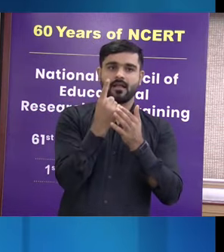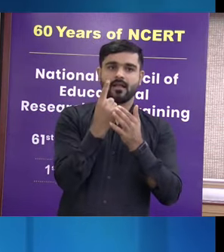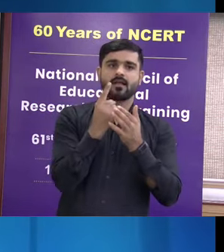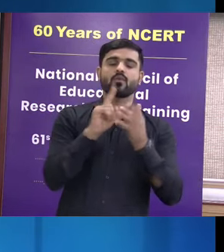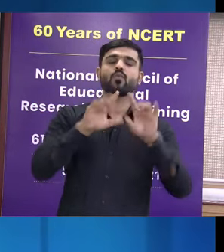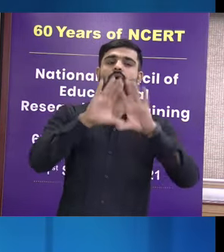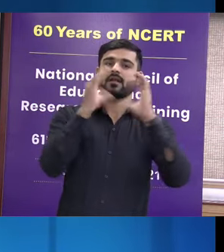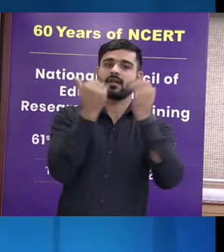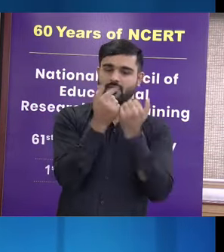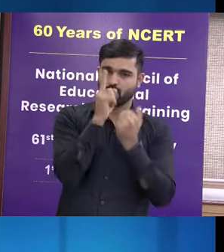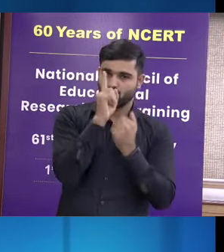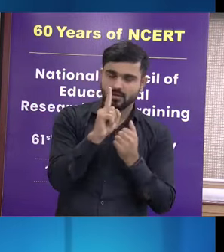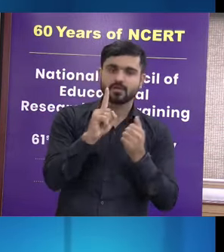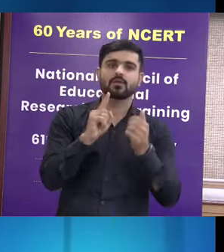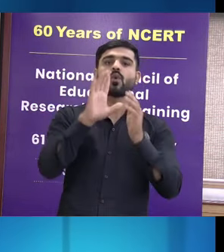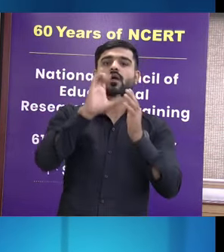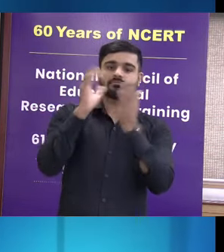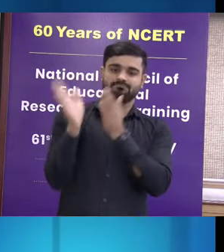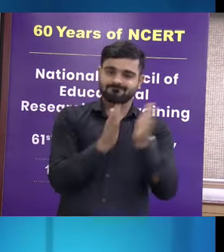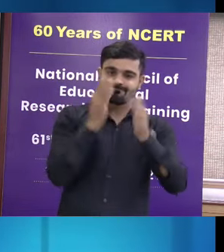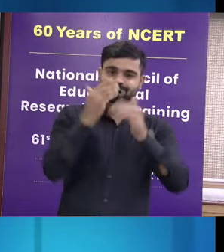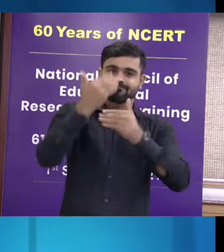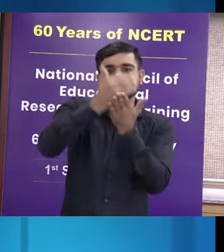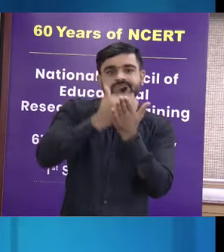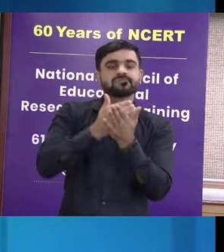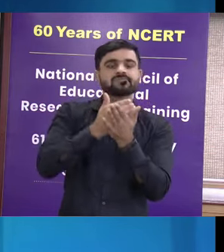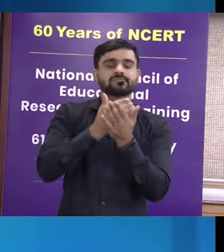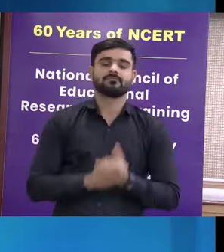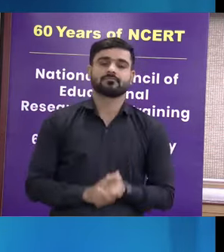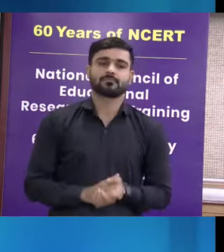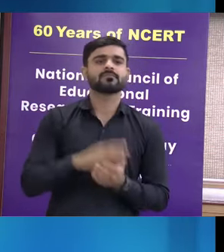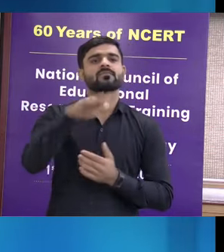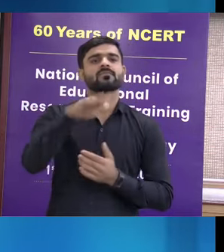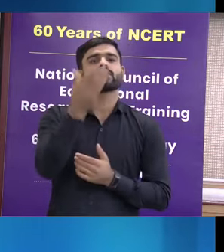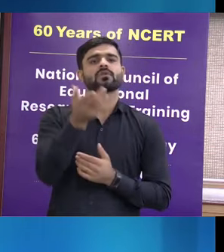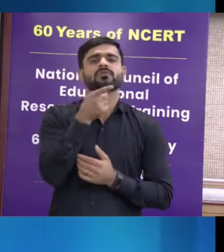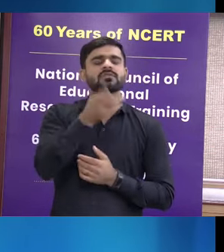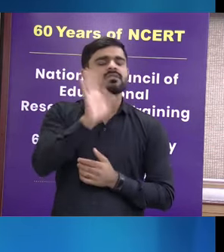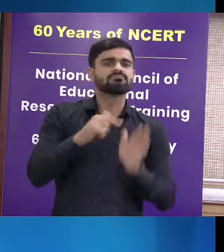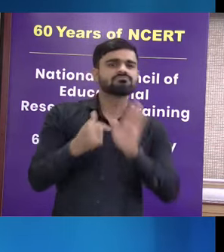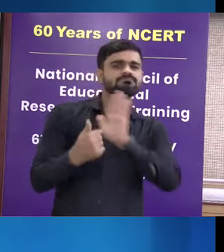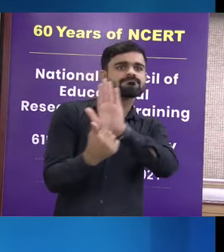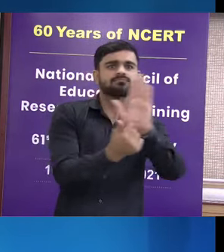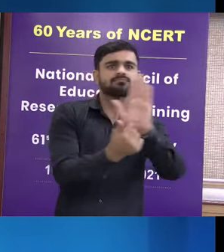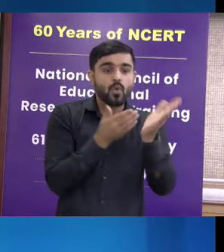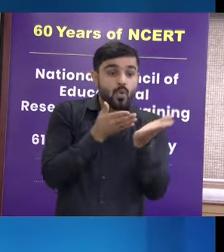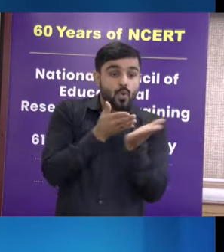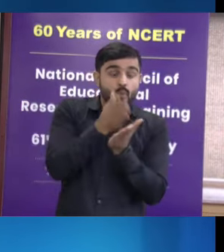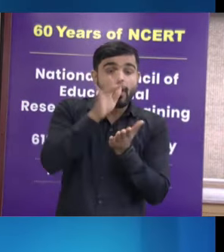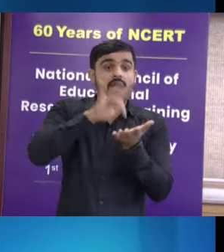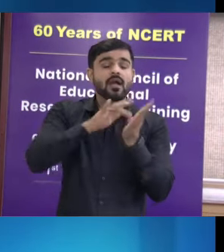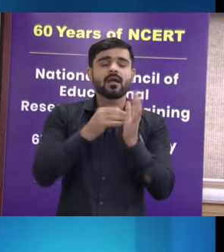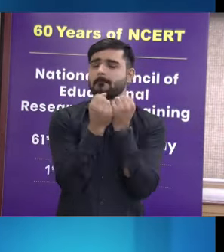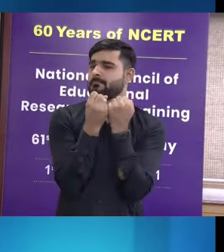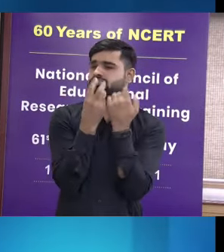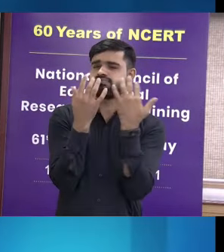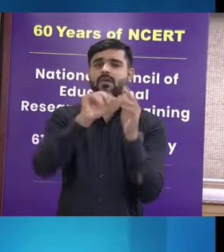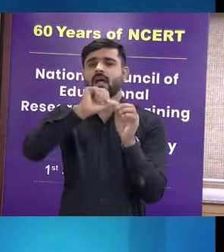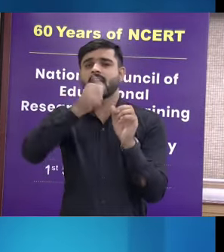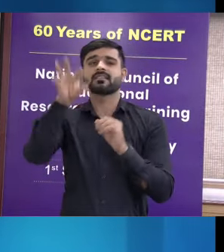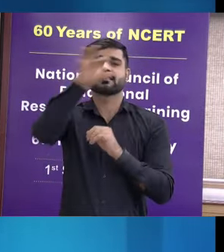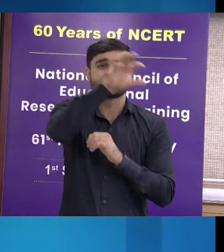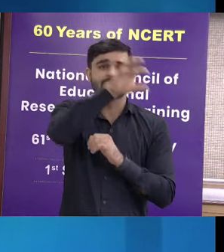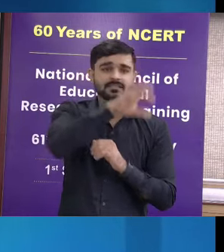Class, Classroom, One Channel program. And it has shown the way to so many other states